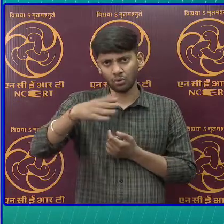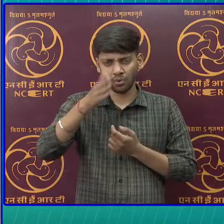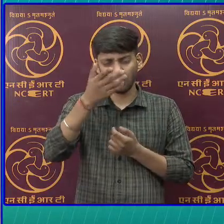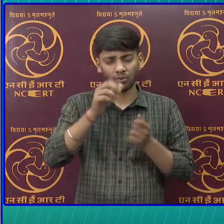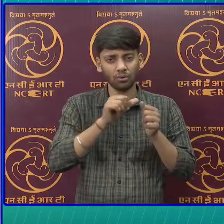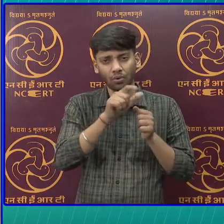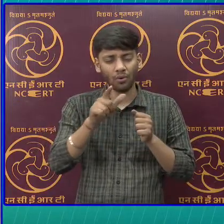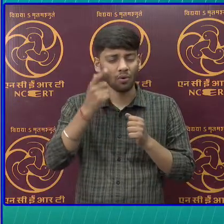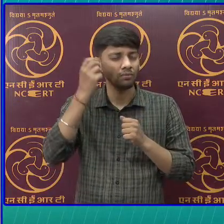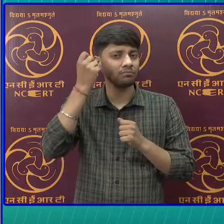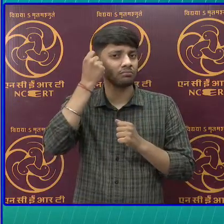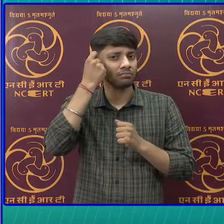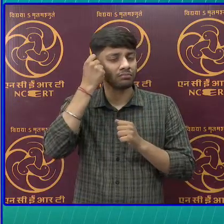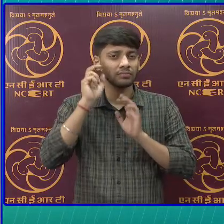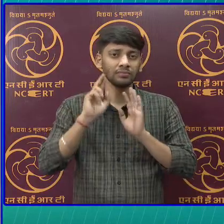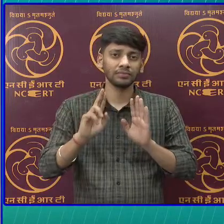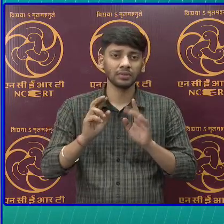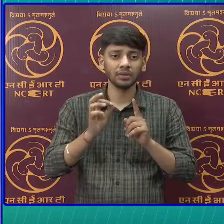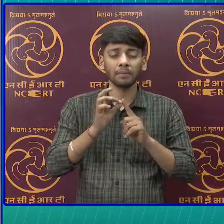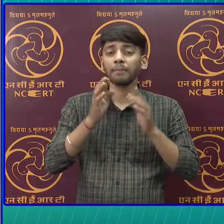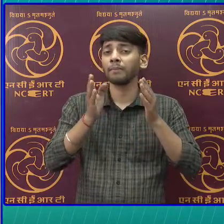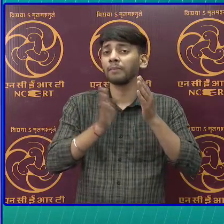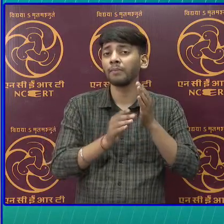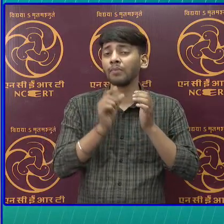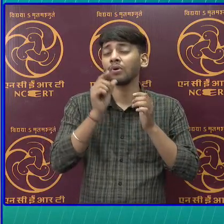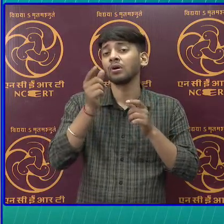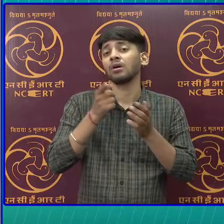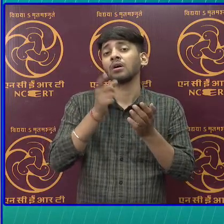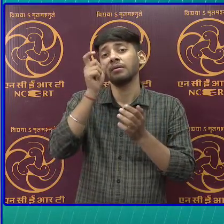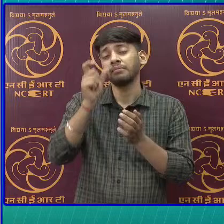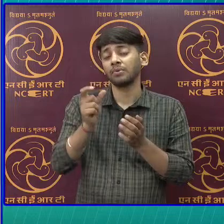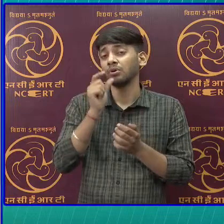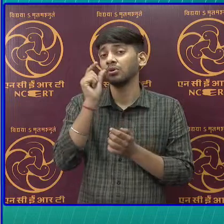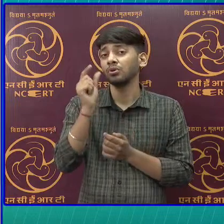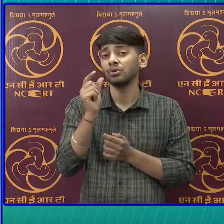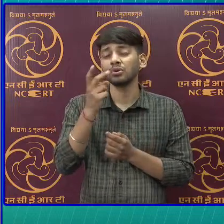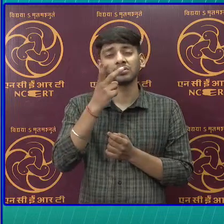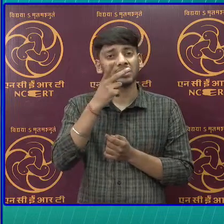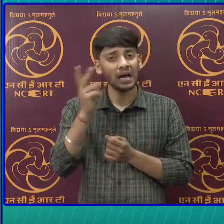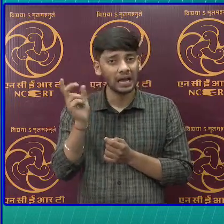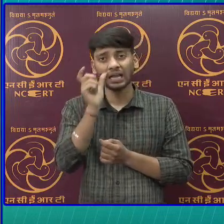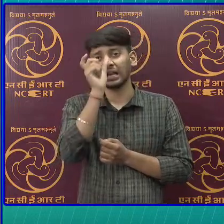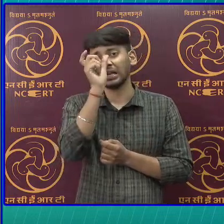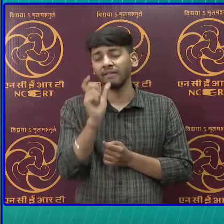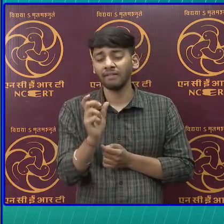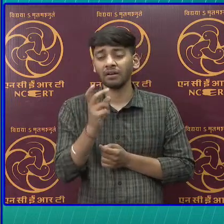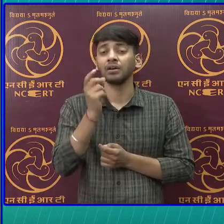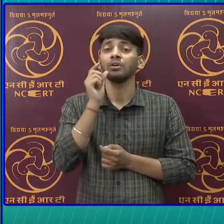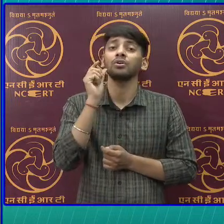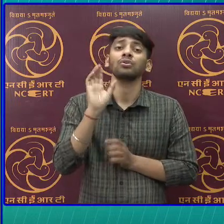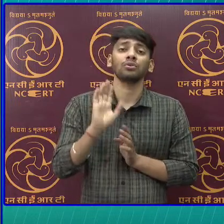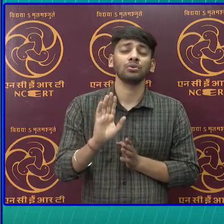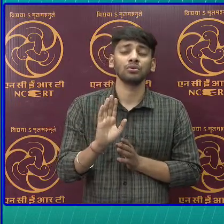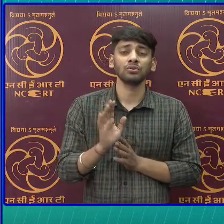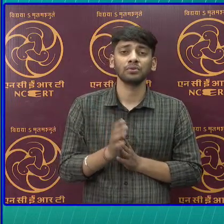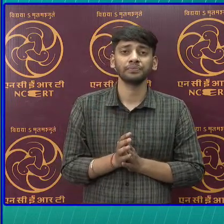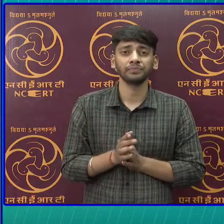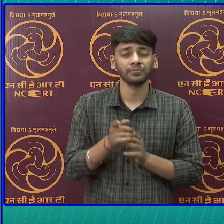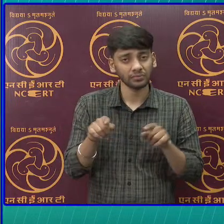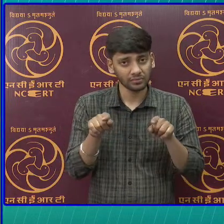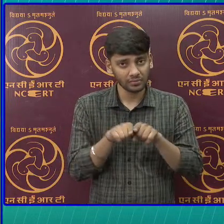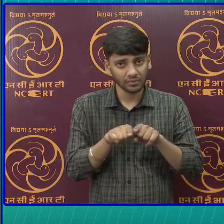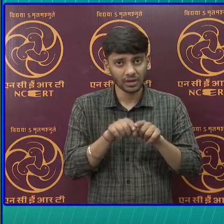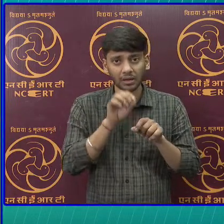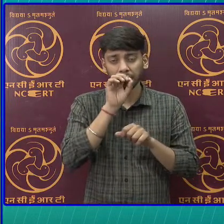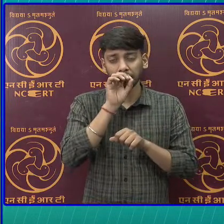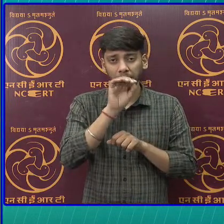even this. Okay, so poet has used here irony and sarcasm, and he wants to convey that same message, that trees are